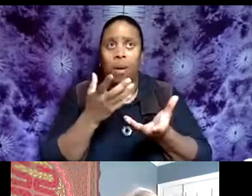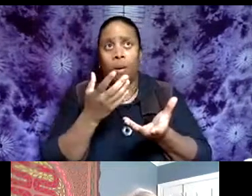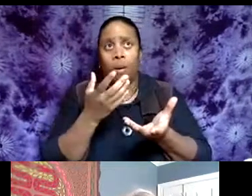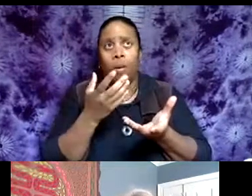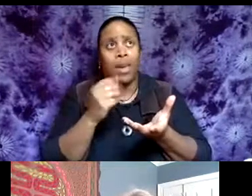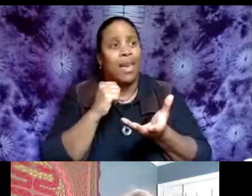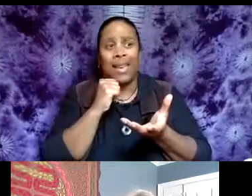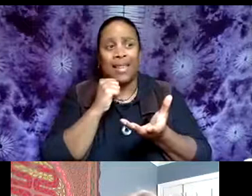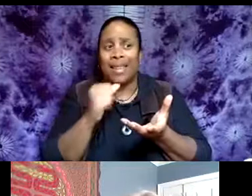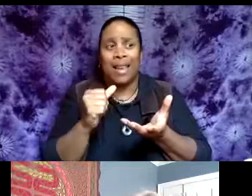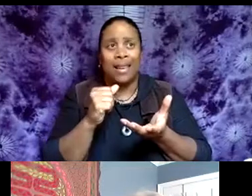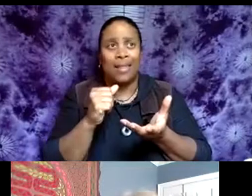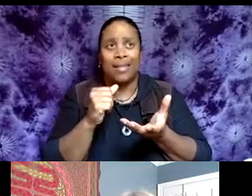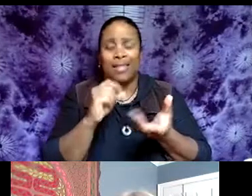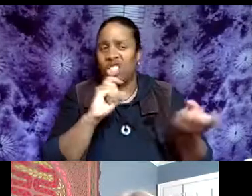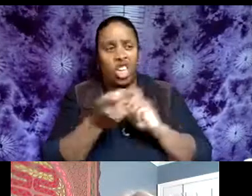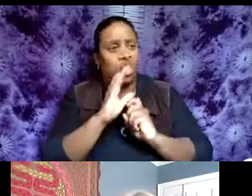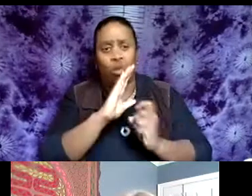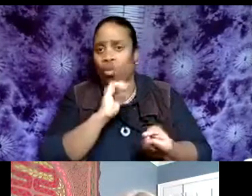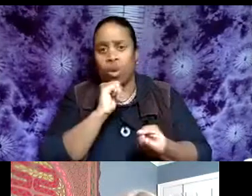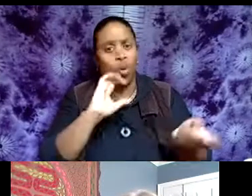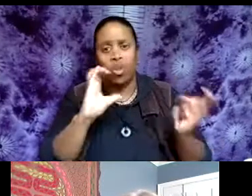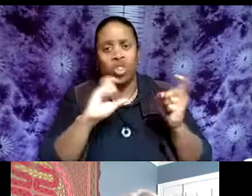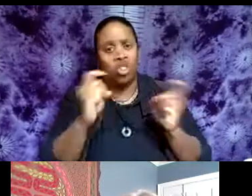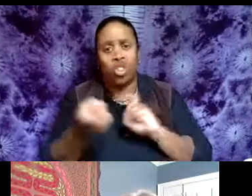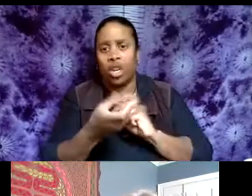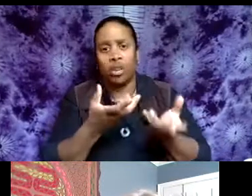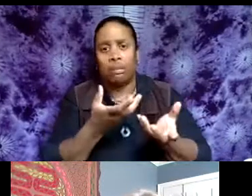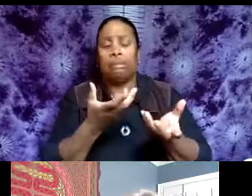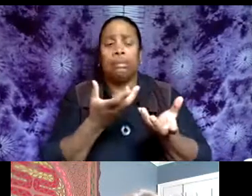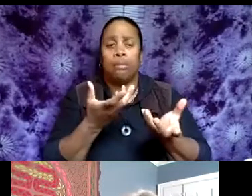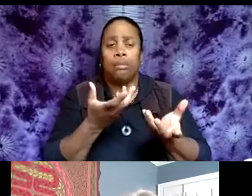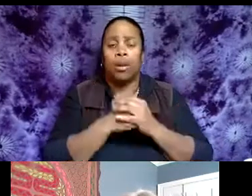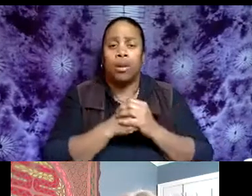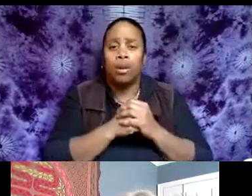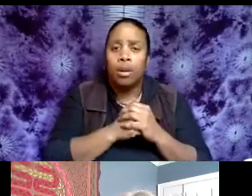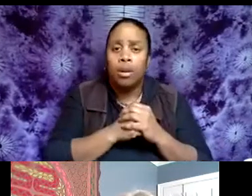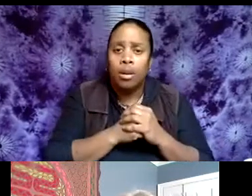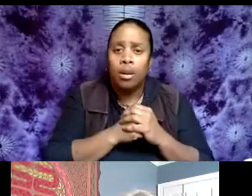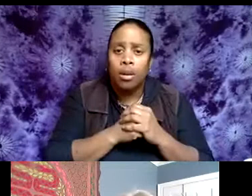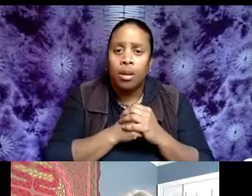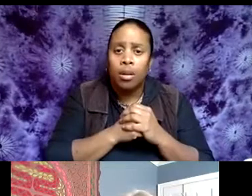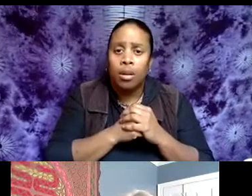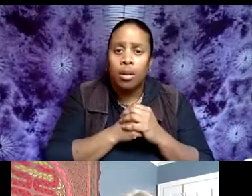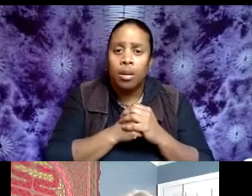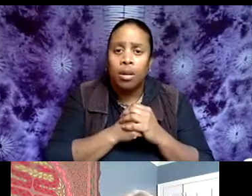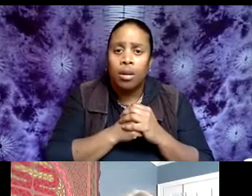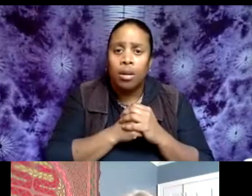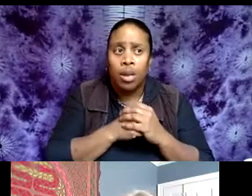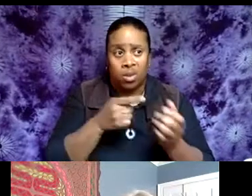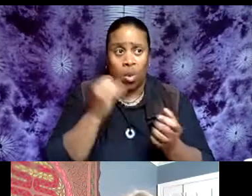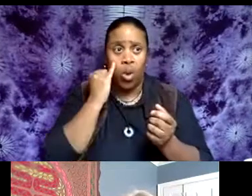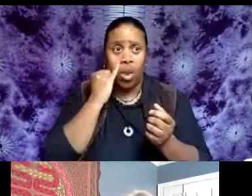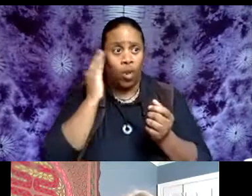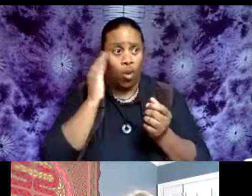that's not going to be fit. So Yeah, and as long definitely as something you like know this is that, what? yeah, and if you knowing that and